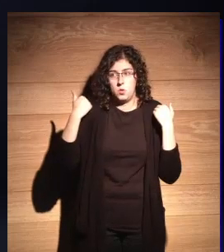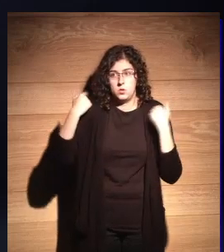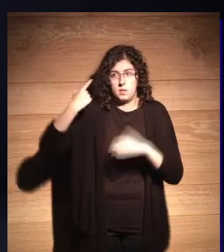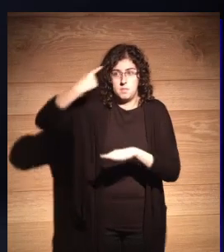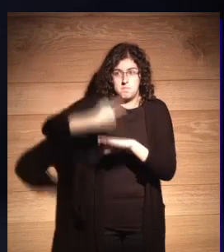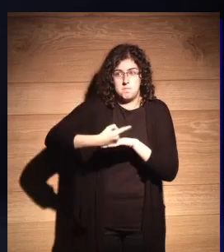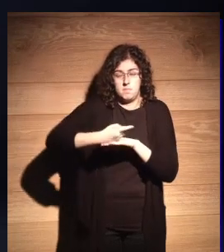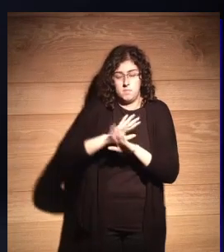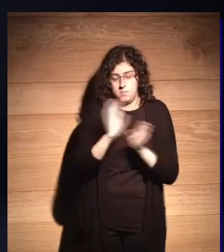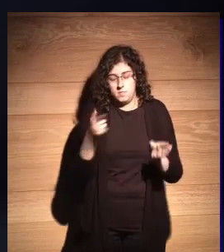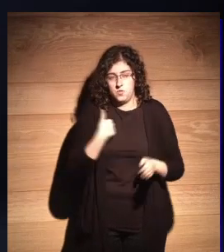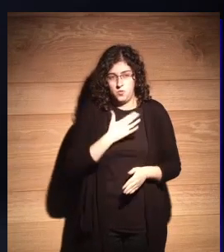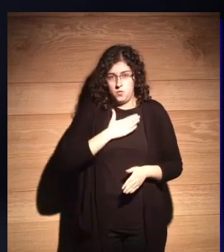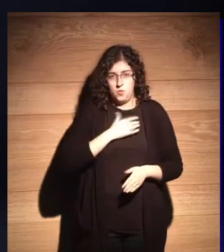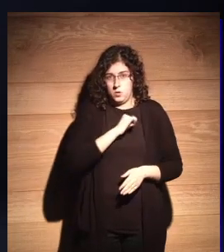And I